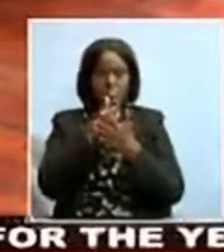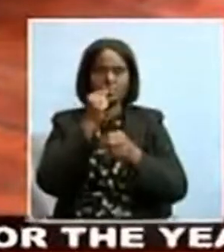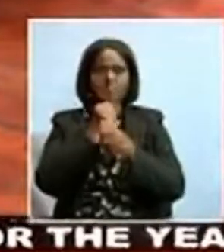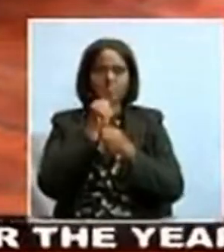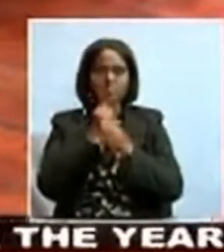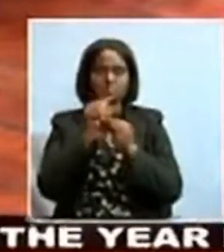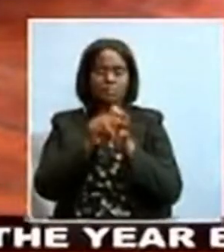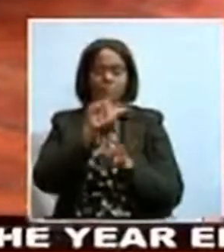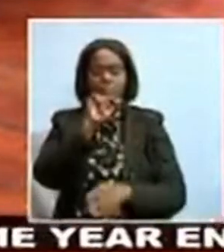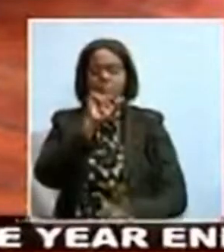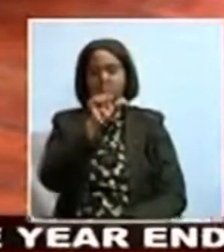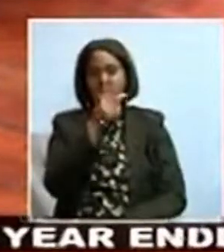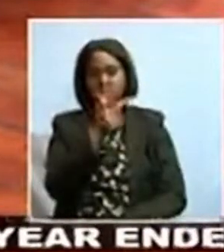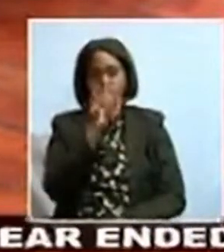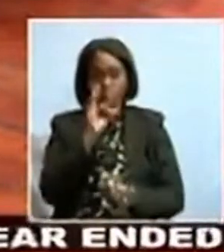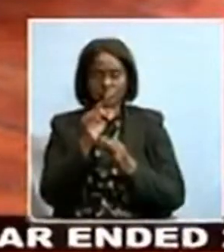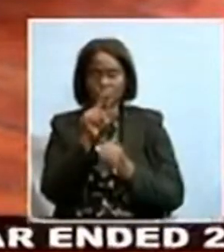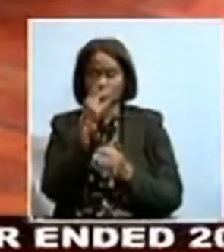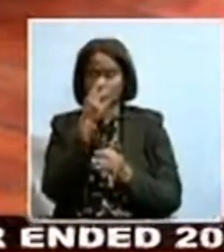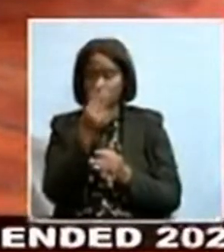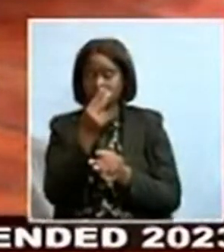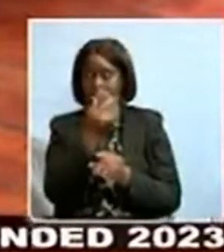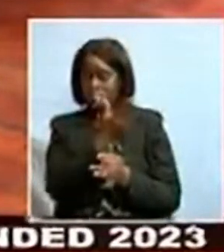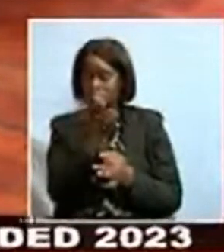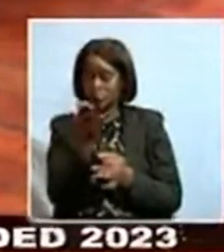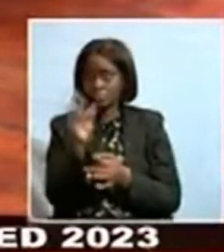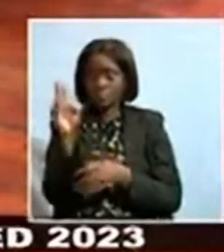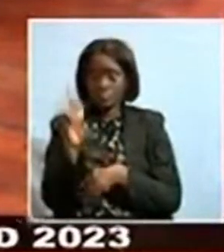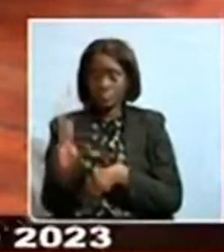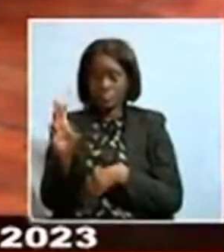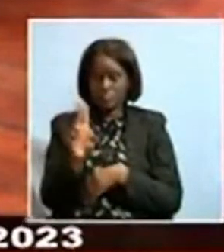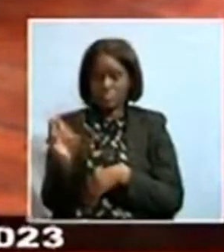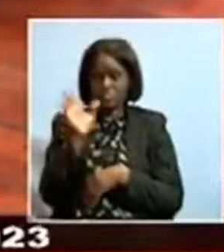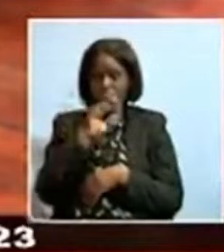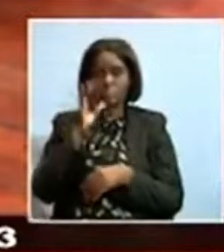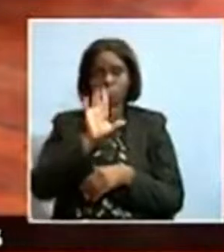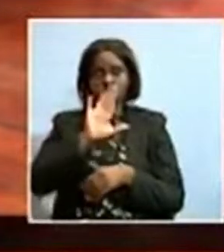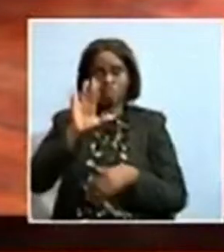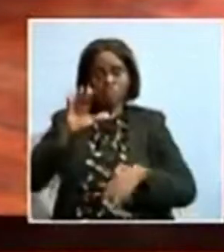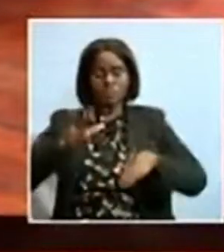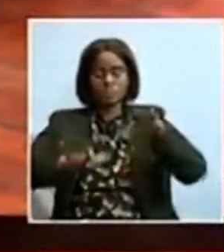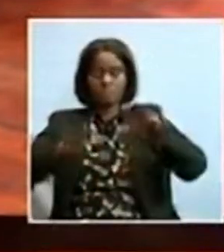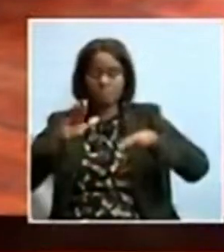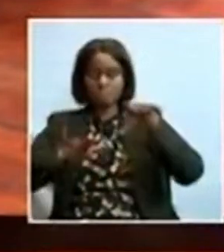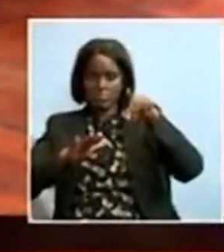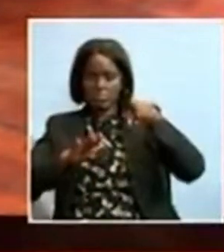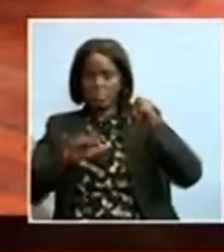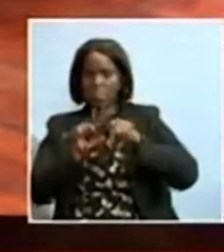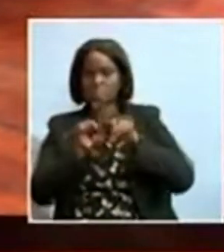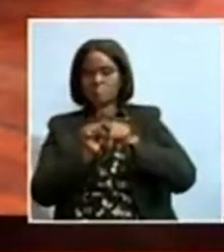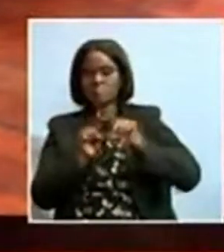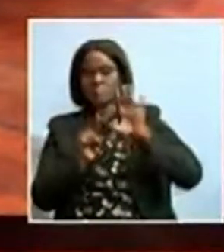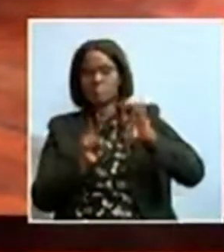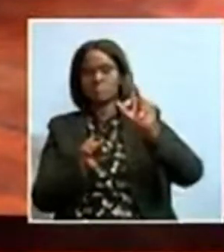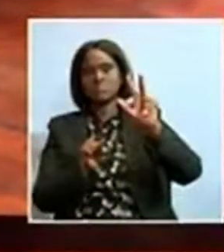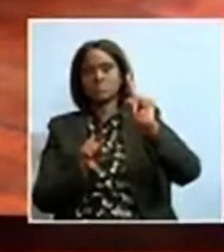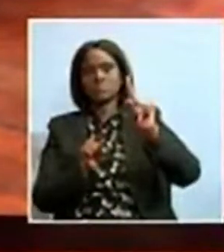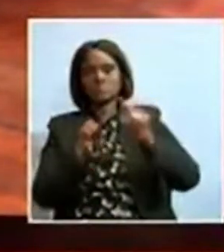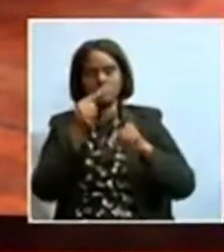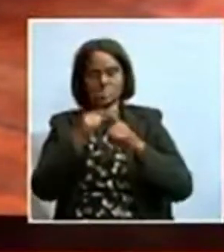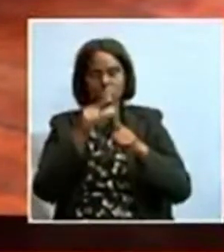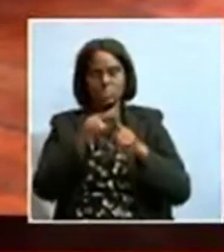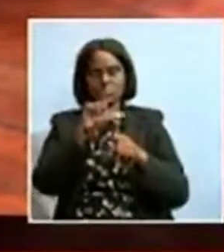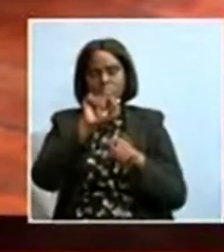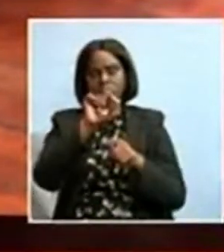2023. And if you look at the utilization of the balance that was there is at 31st December